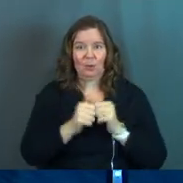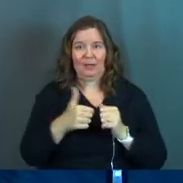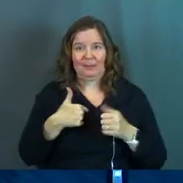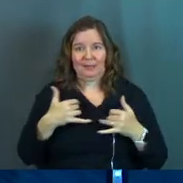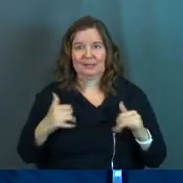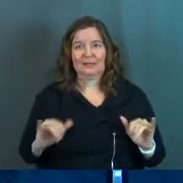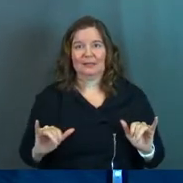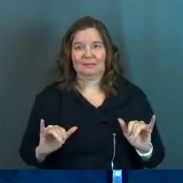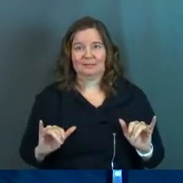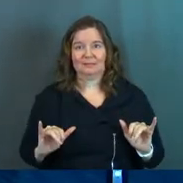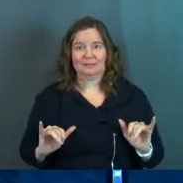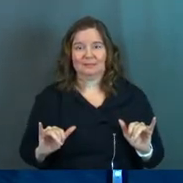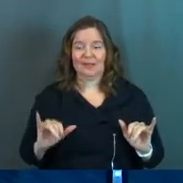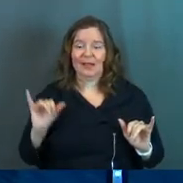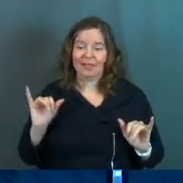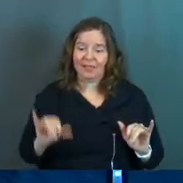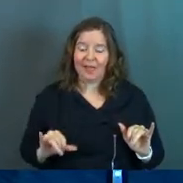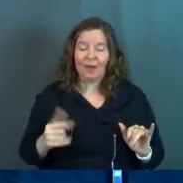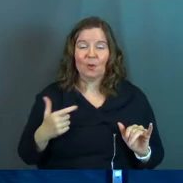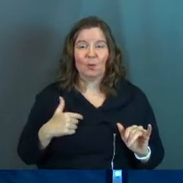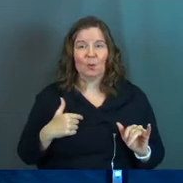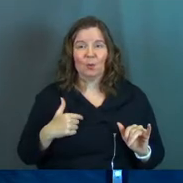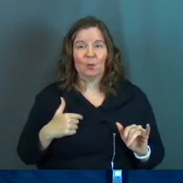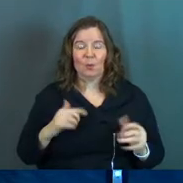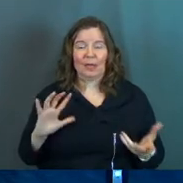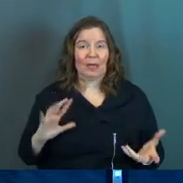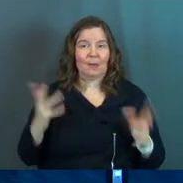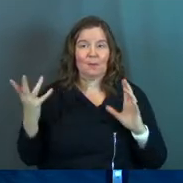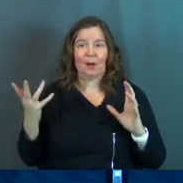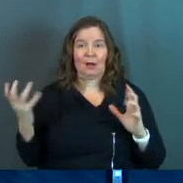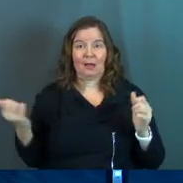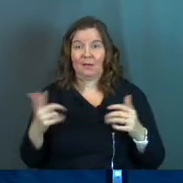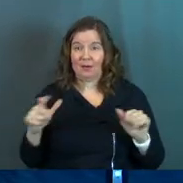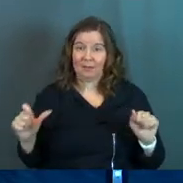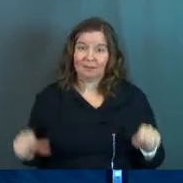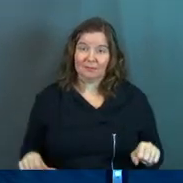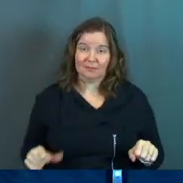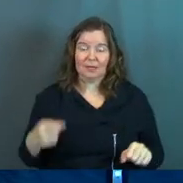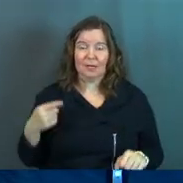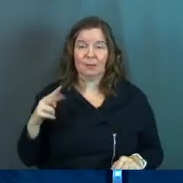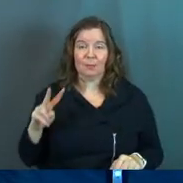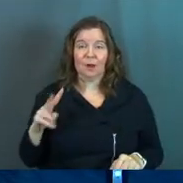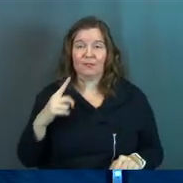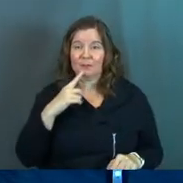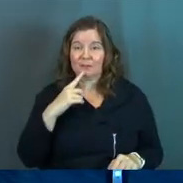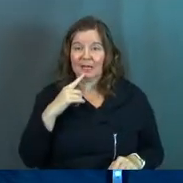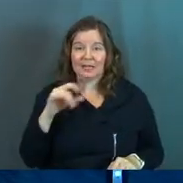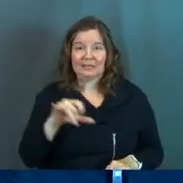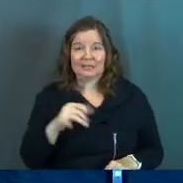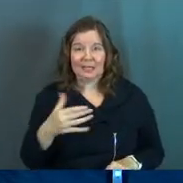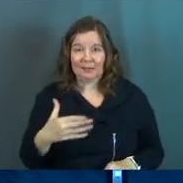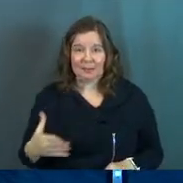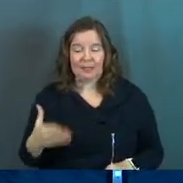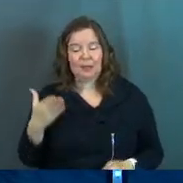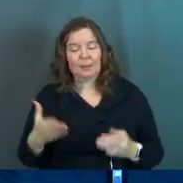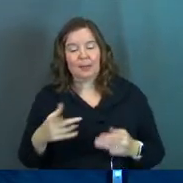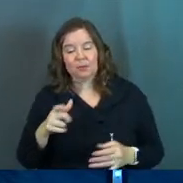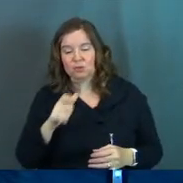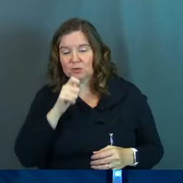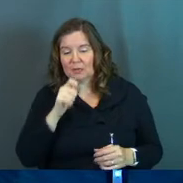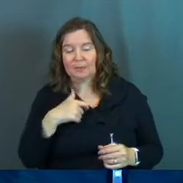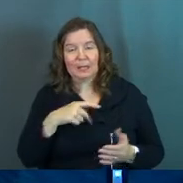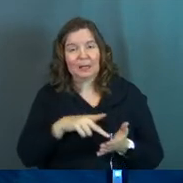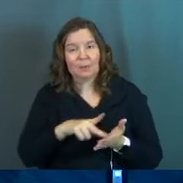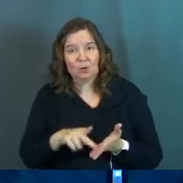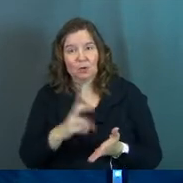me. That's, we kind of muck everything up. And Proverbs comes in and says the same thing. Maybe you shouldn't